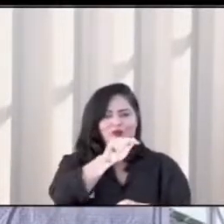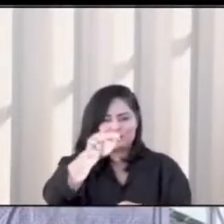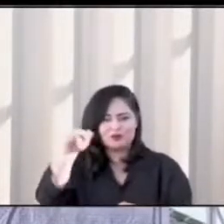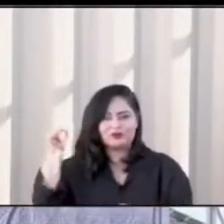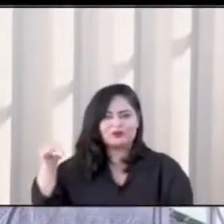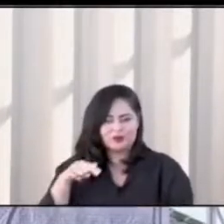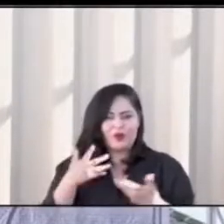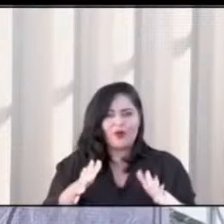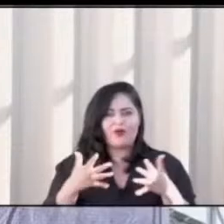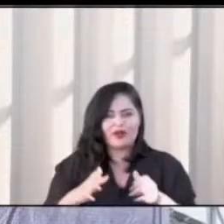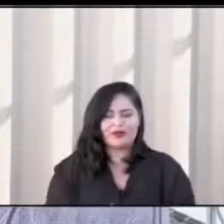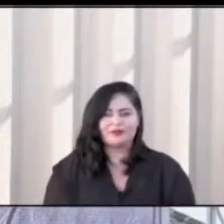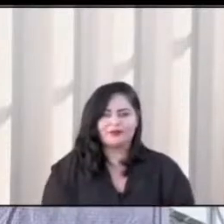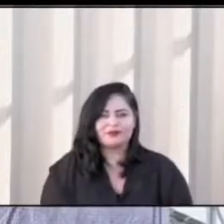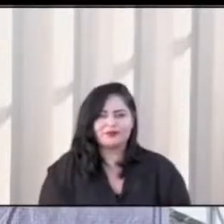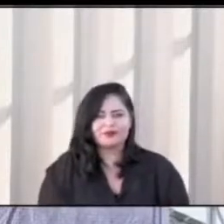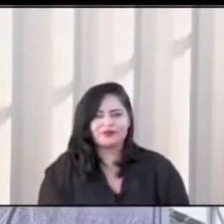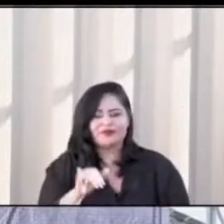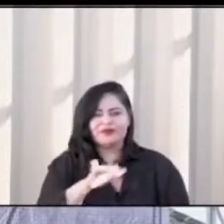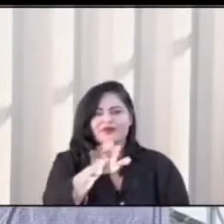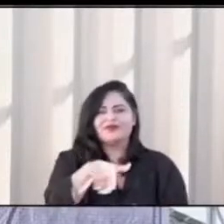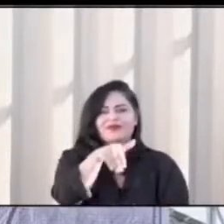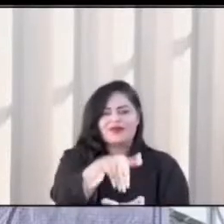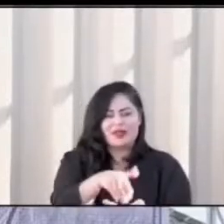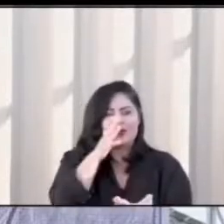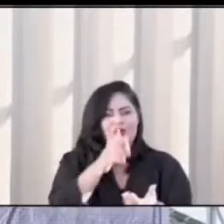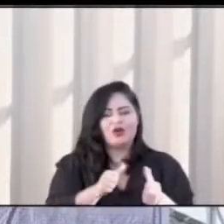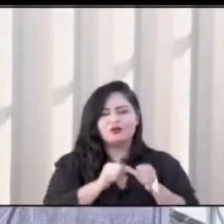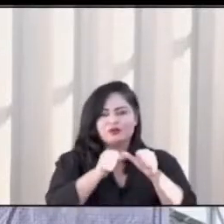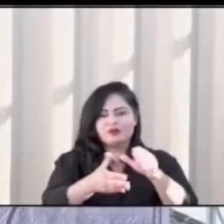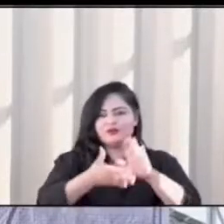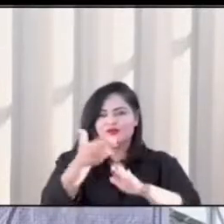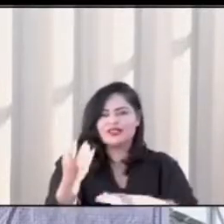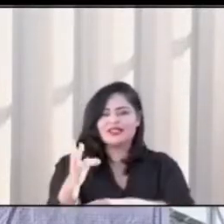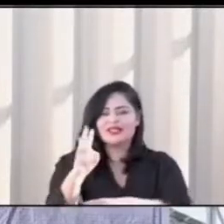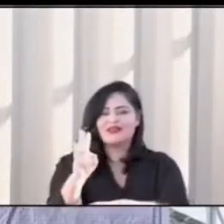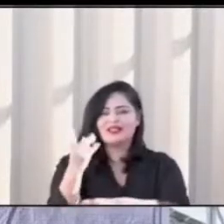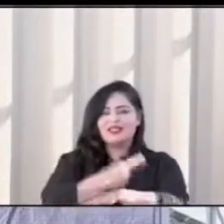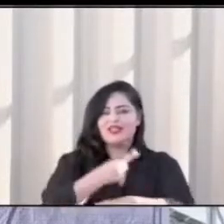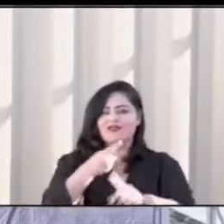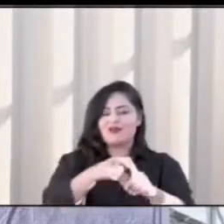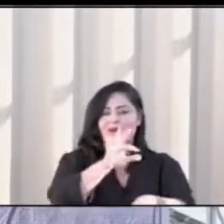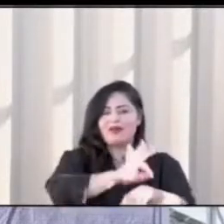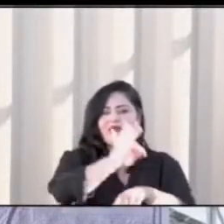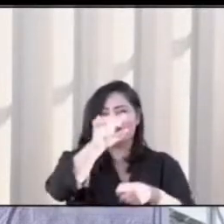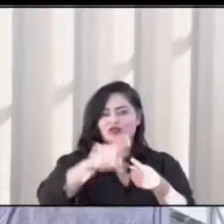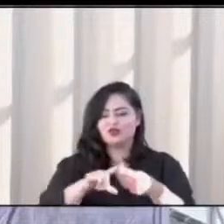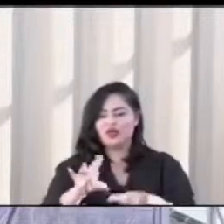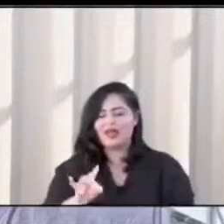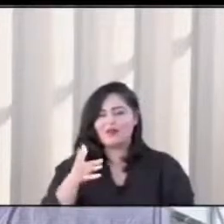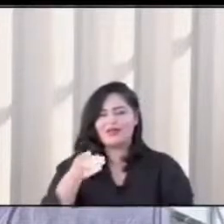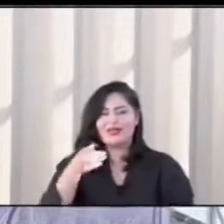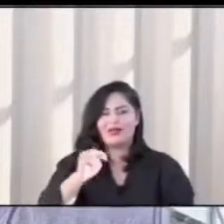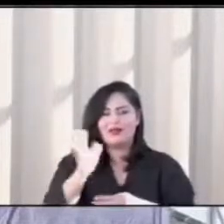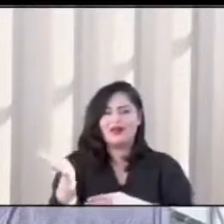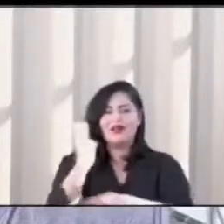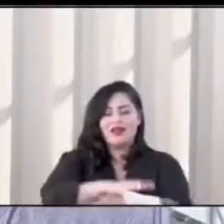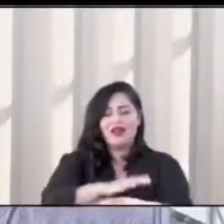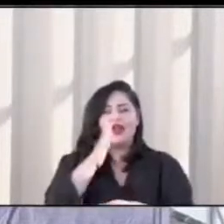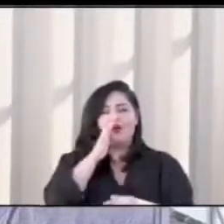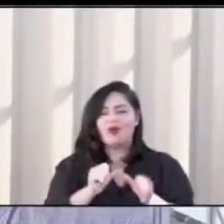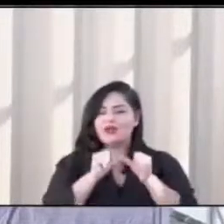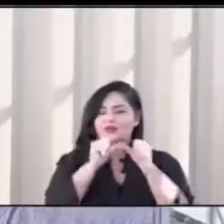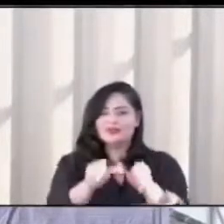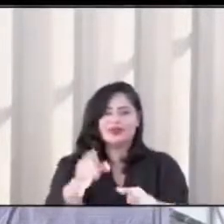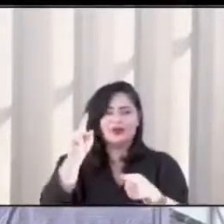process. That Disaster Recovery Center will remain open 7 days a week from 9 a.m. to 8 p.m. and will remain open as